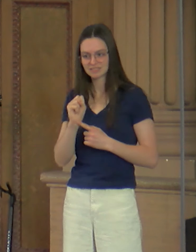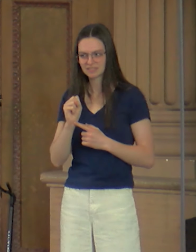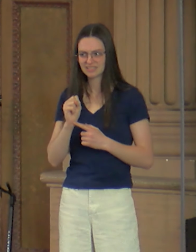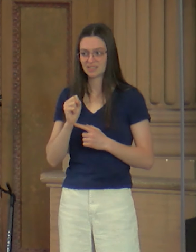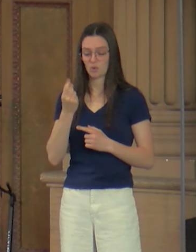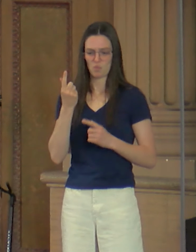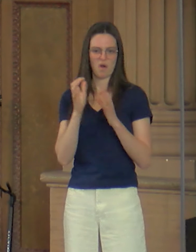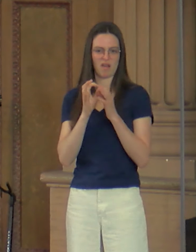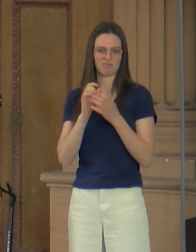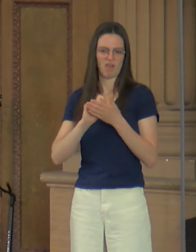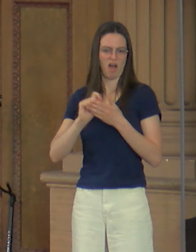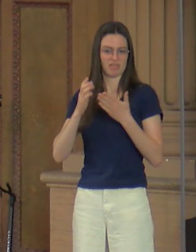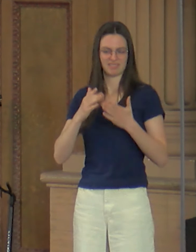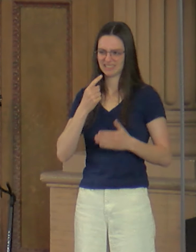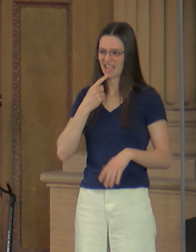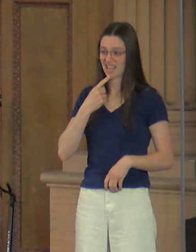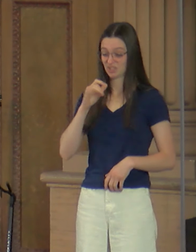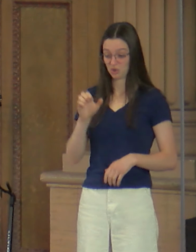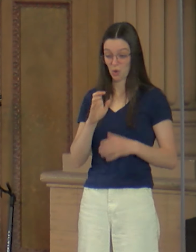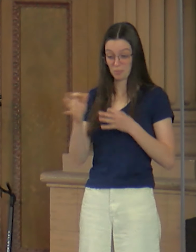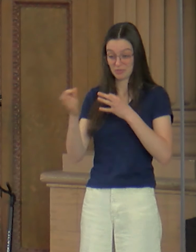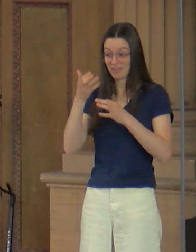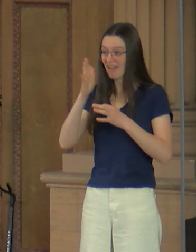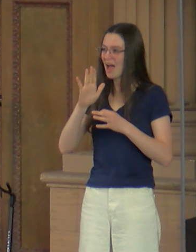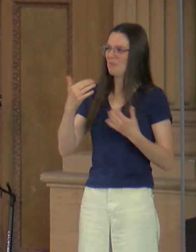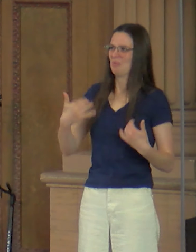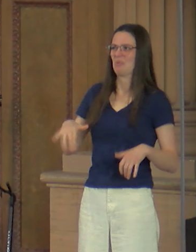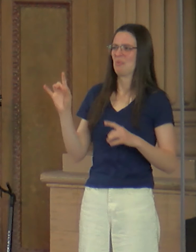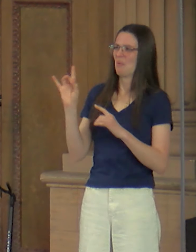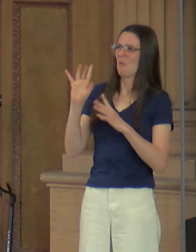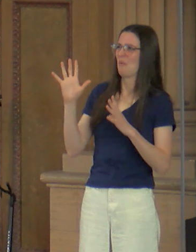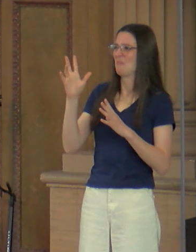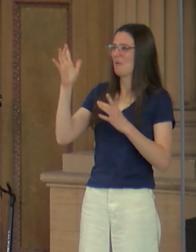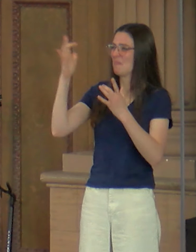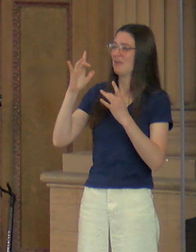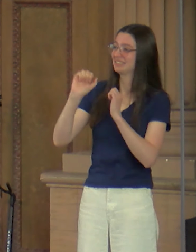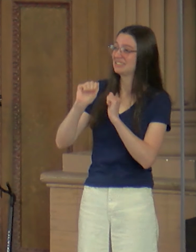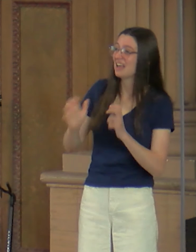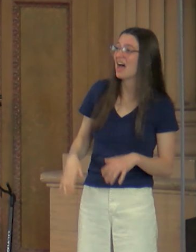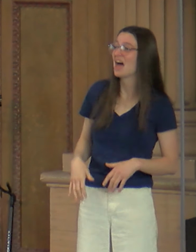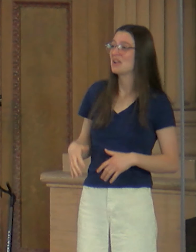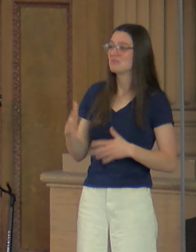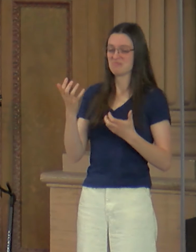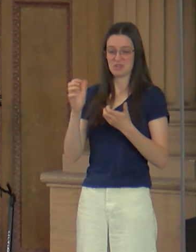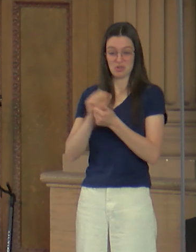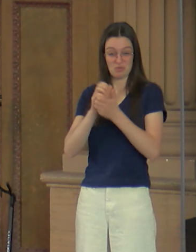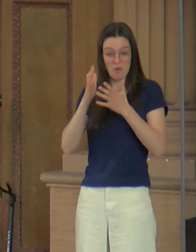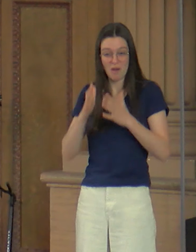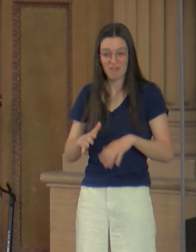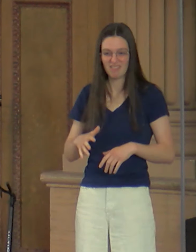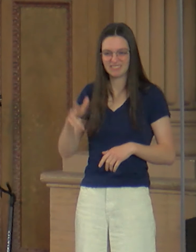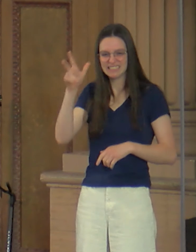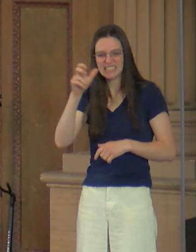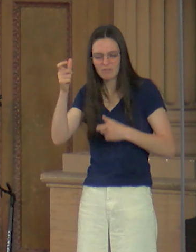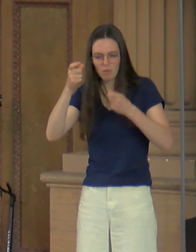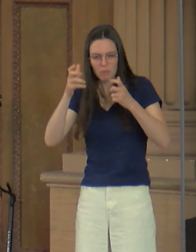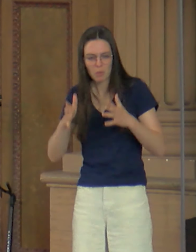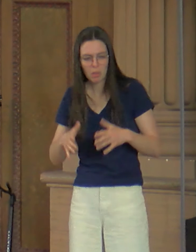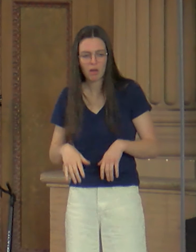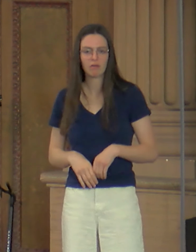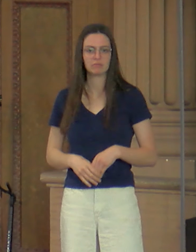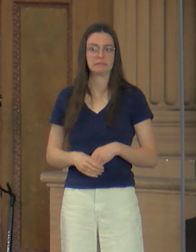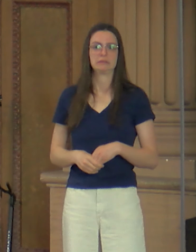merciless hunter, an insidious spy, a capricious destroyer, and a sinister ruler. He